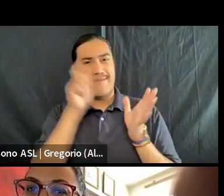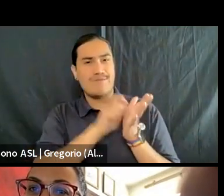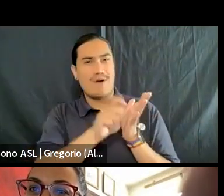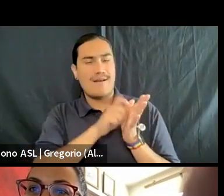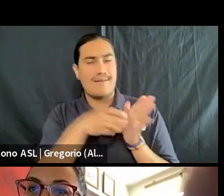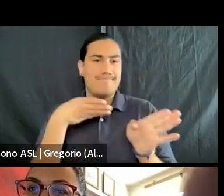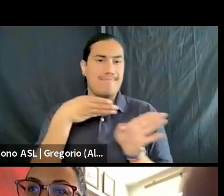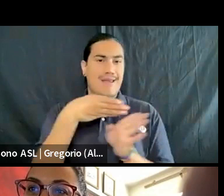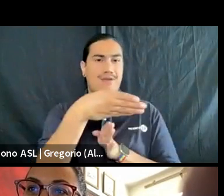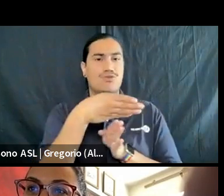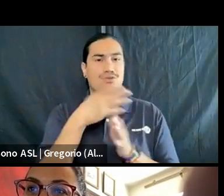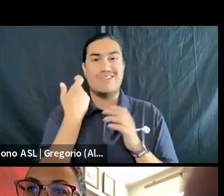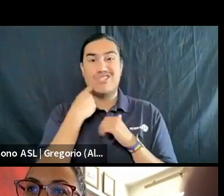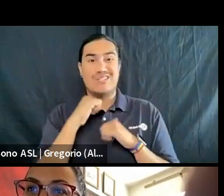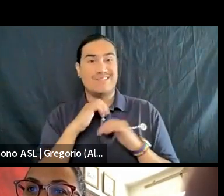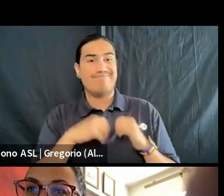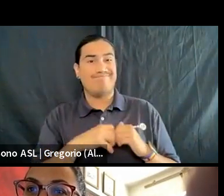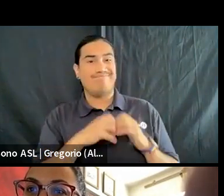declared